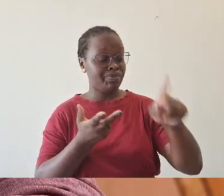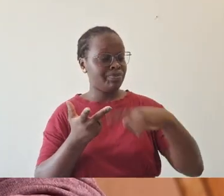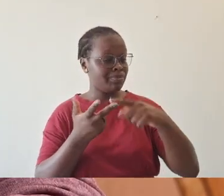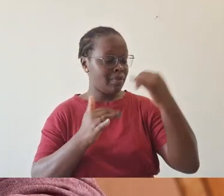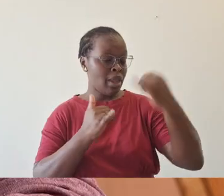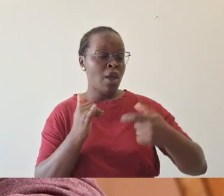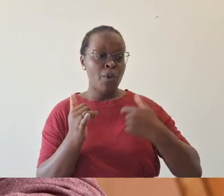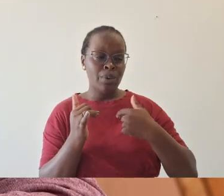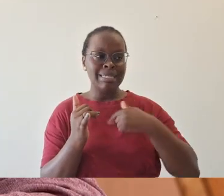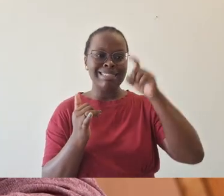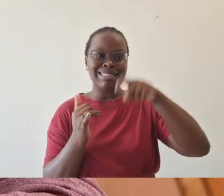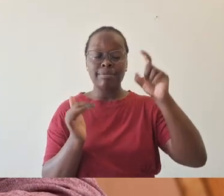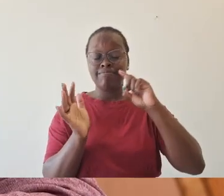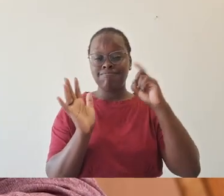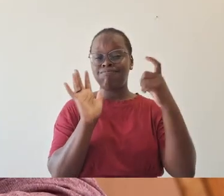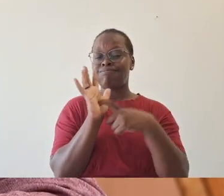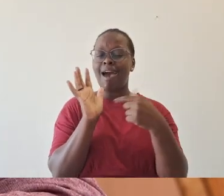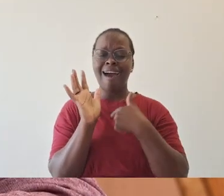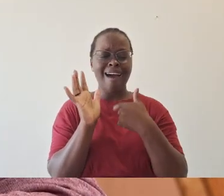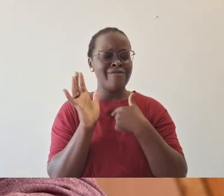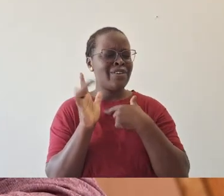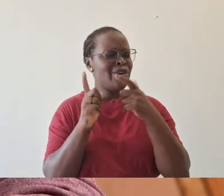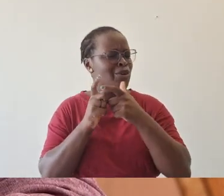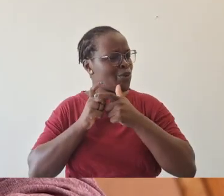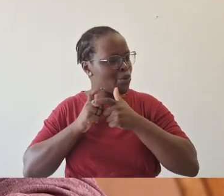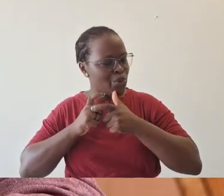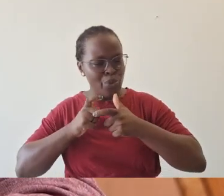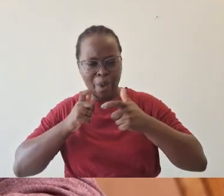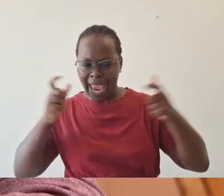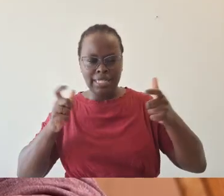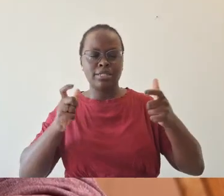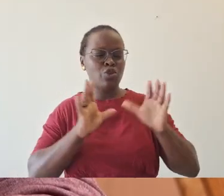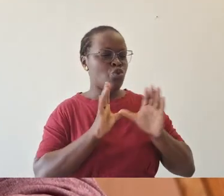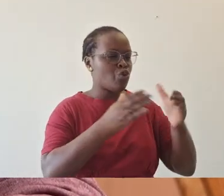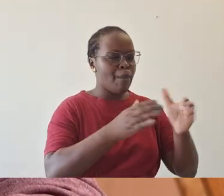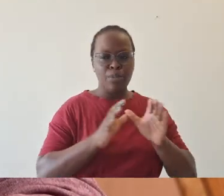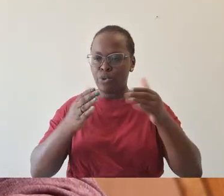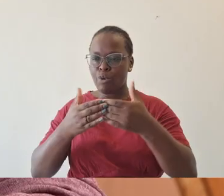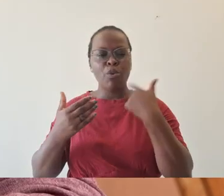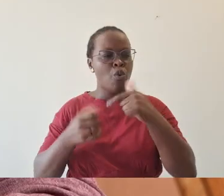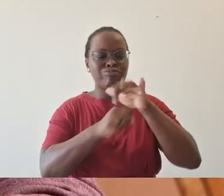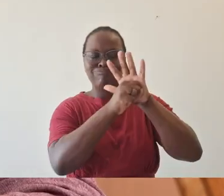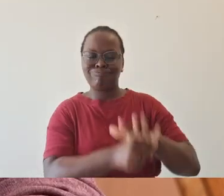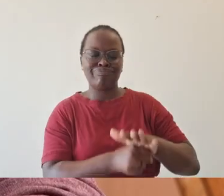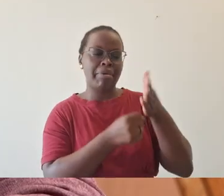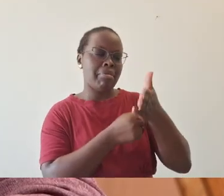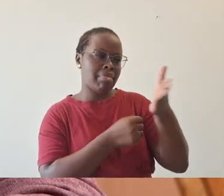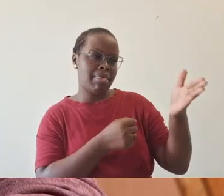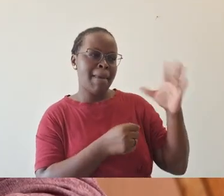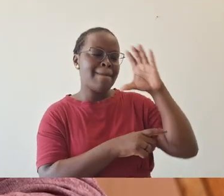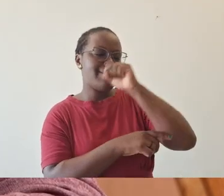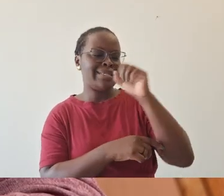last one is we need to be alive that there is still a huge majority that are being left out of this conversation. How do we bring them on